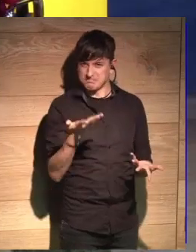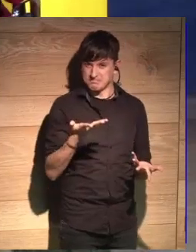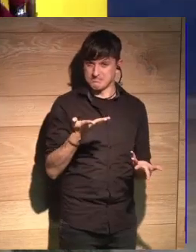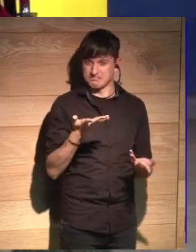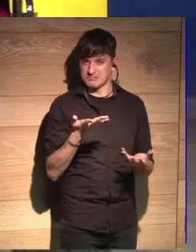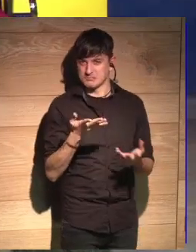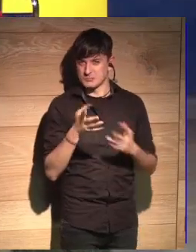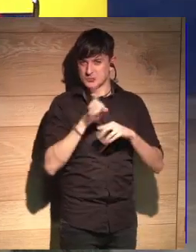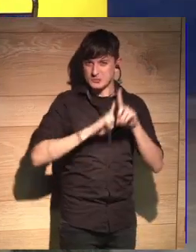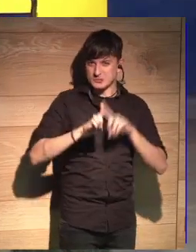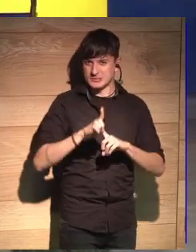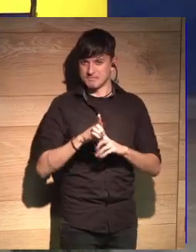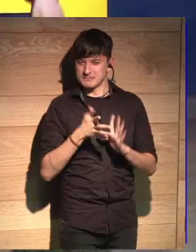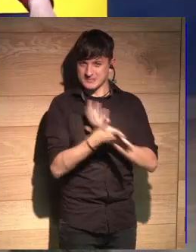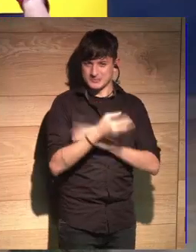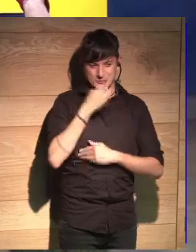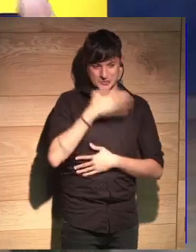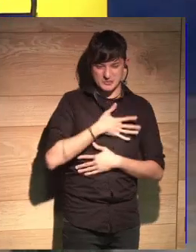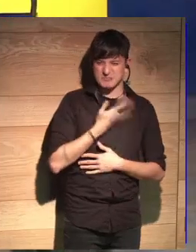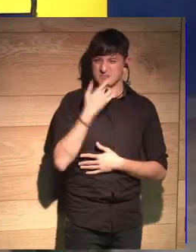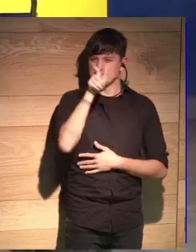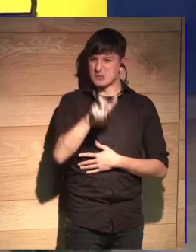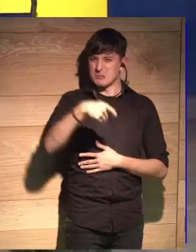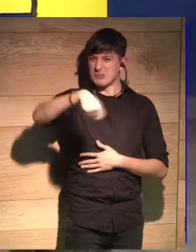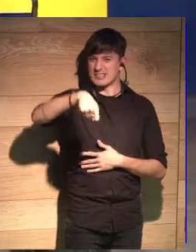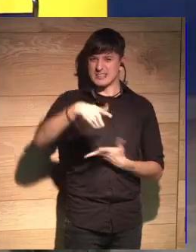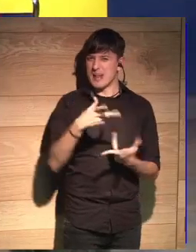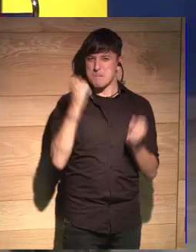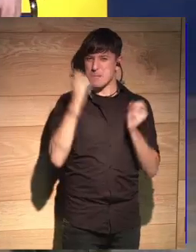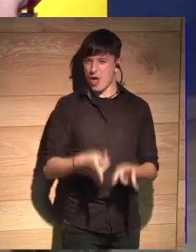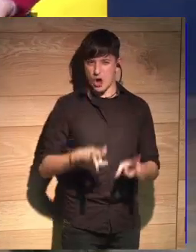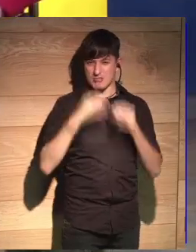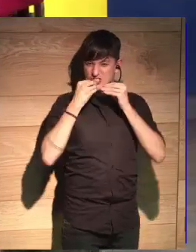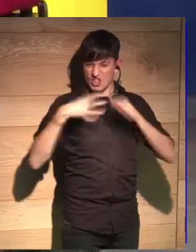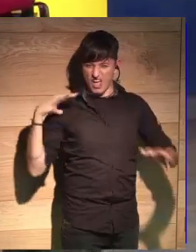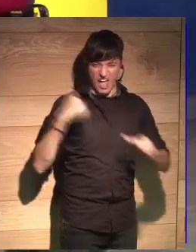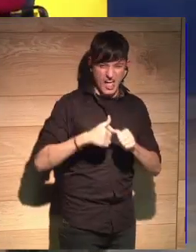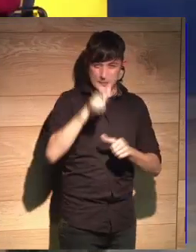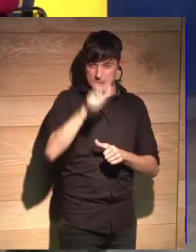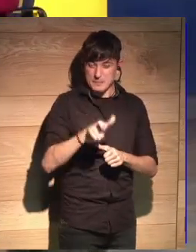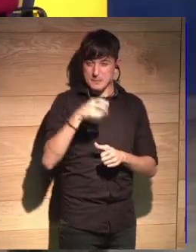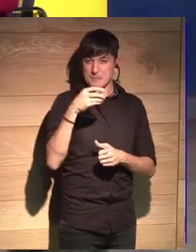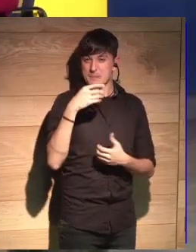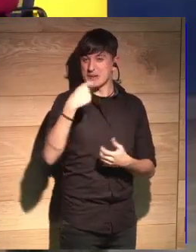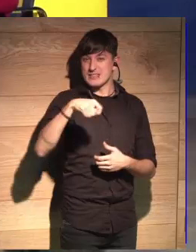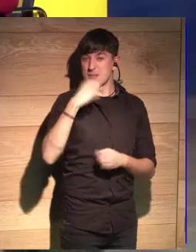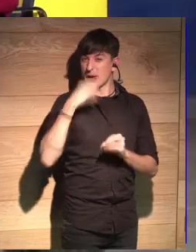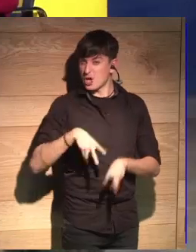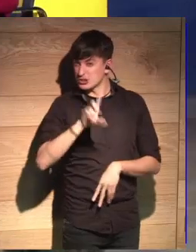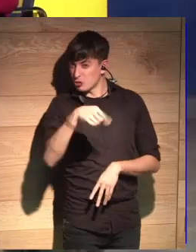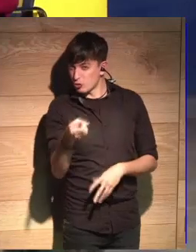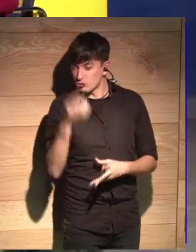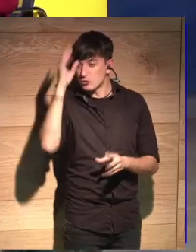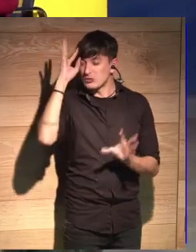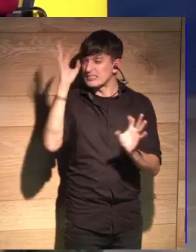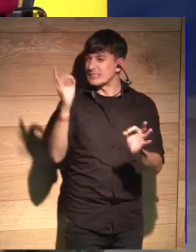define these 3 kinds. In American history. So in Spanish history, you've had good prime ministers and less good